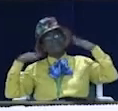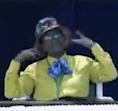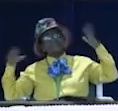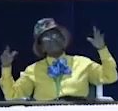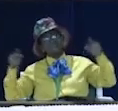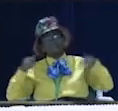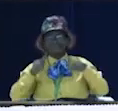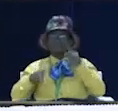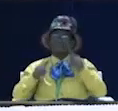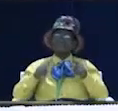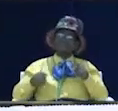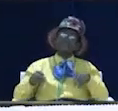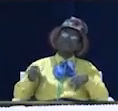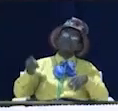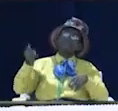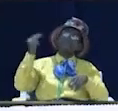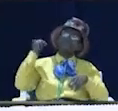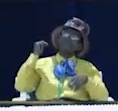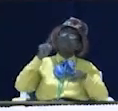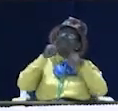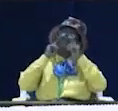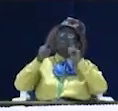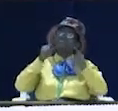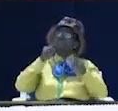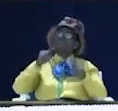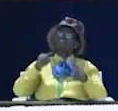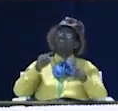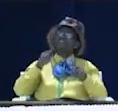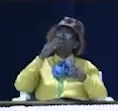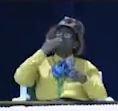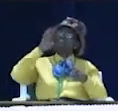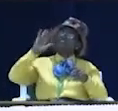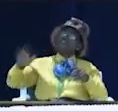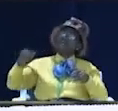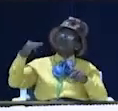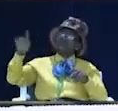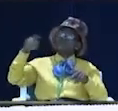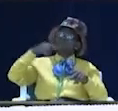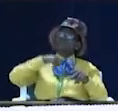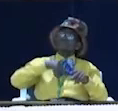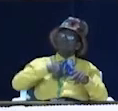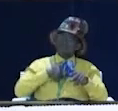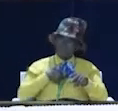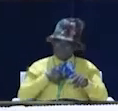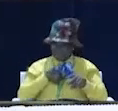People were criticizing me right, left, and center.